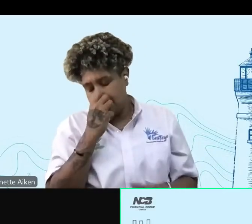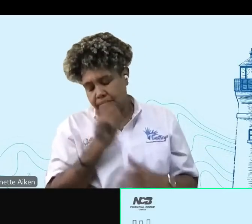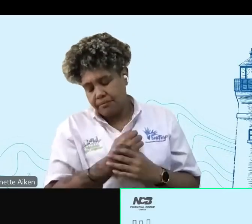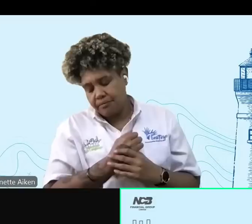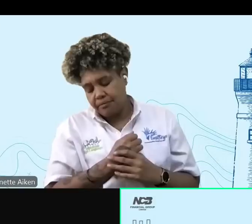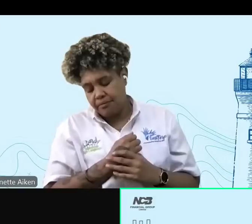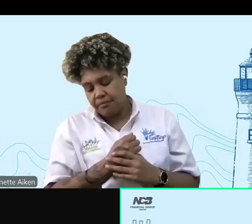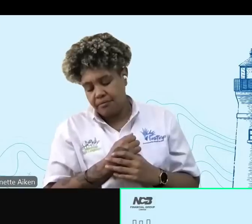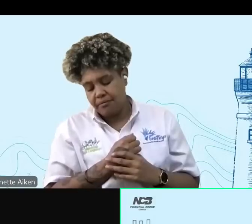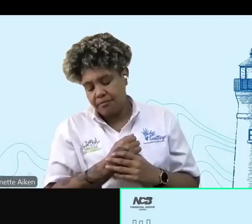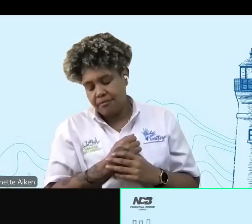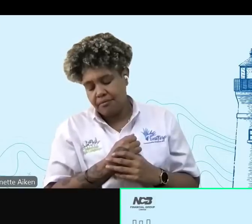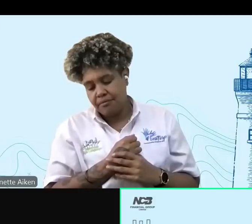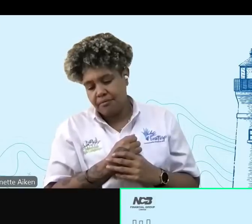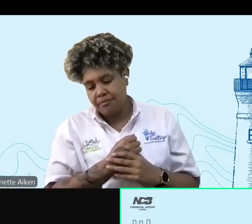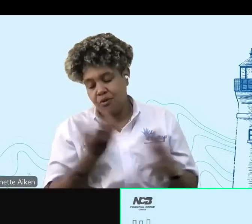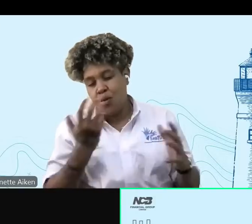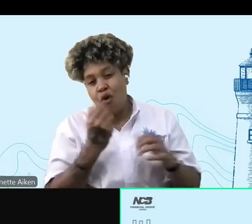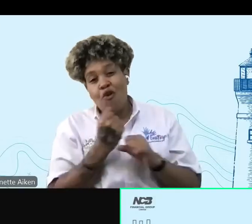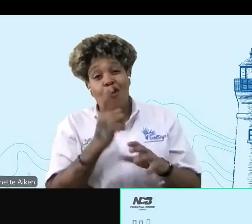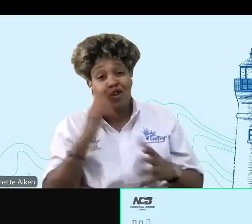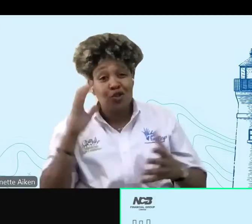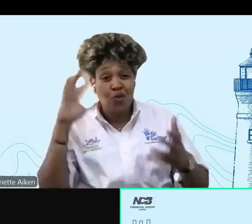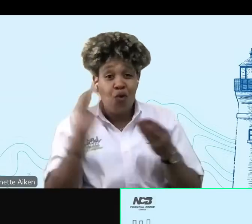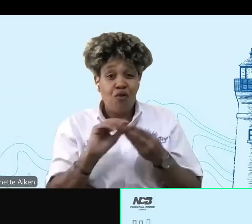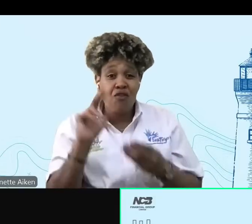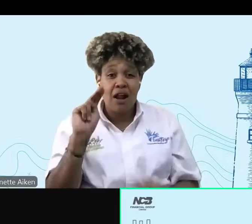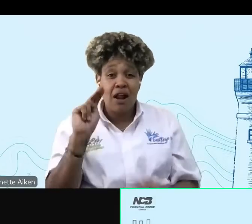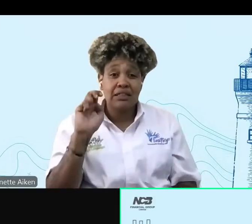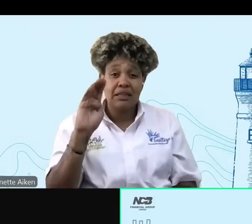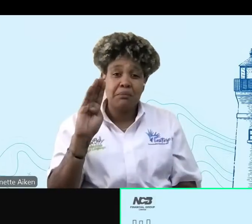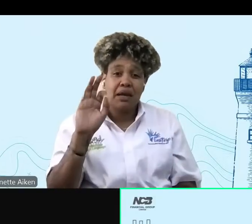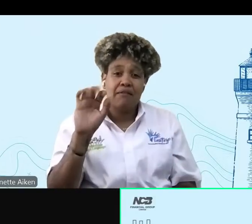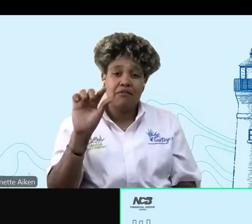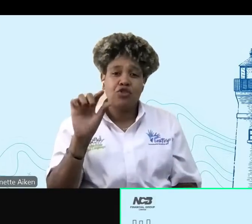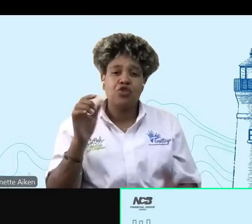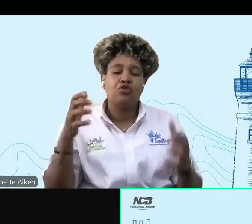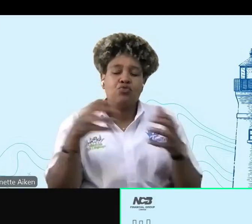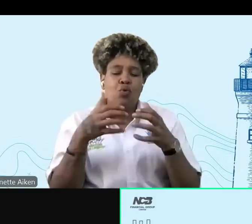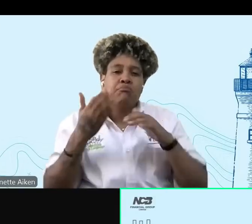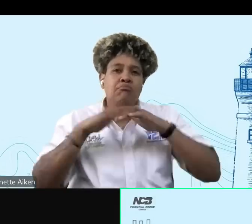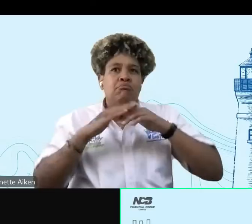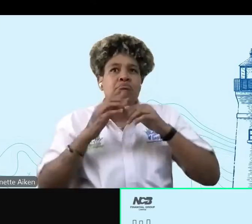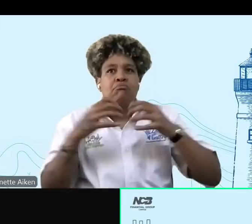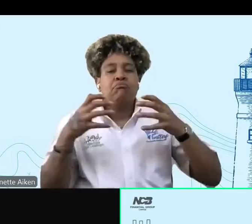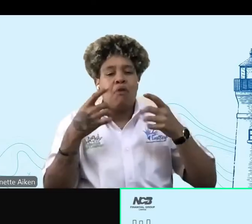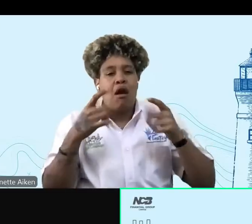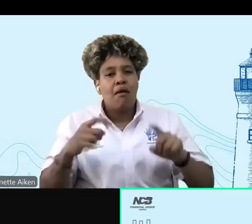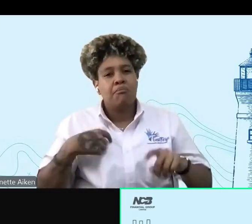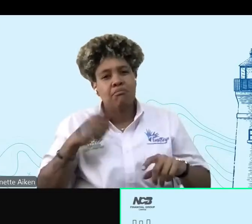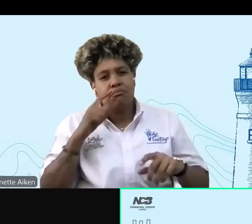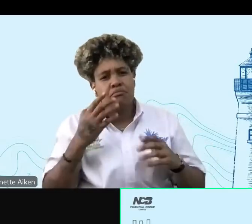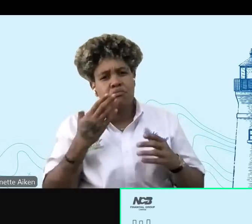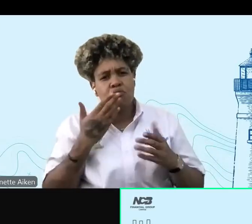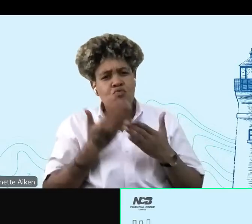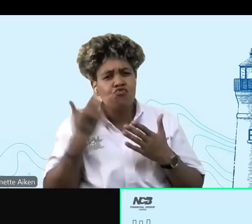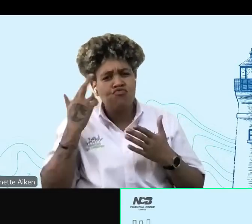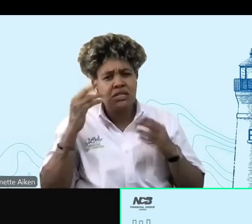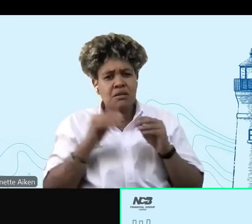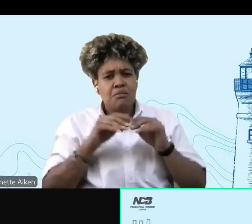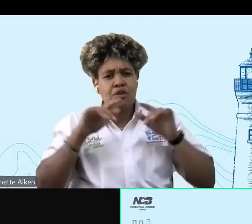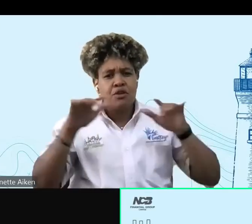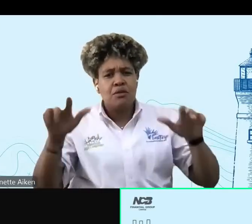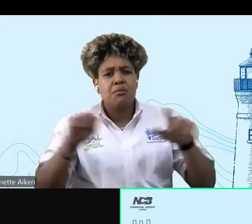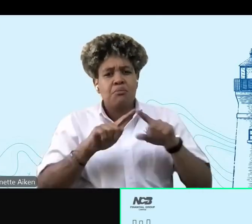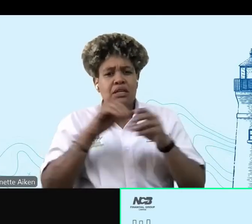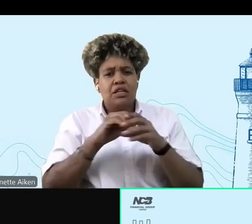the overall NCBFG group. So pretty reasonably spread, but within